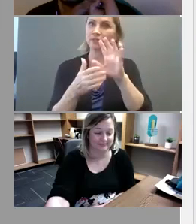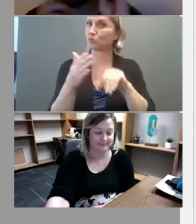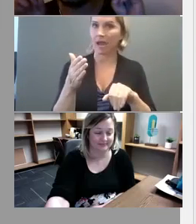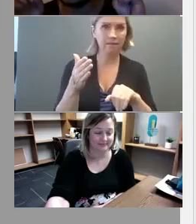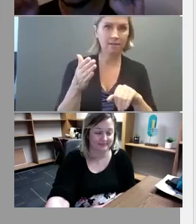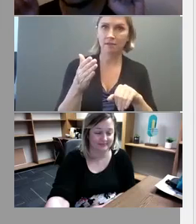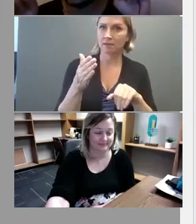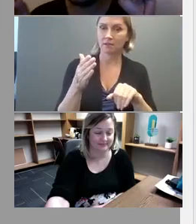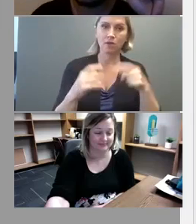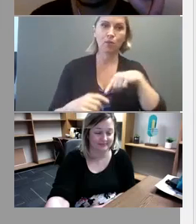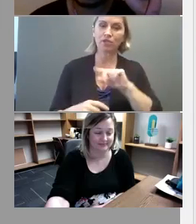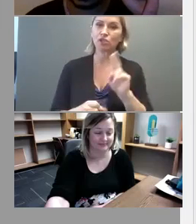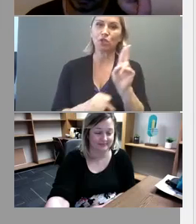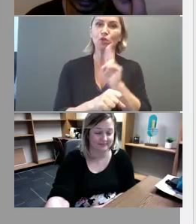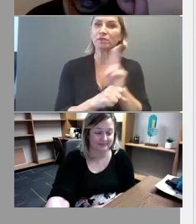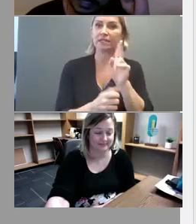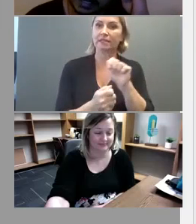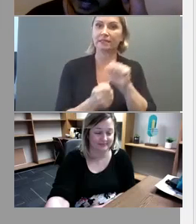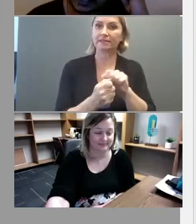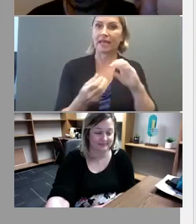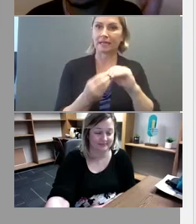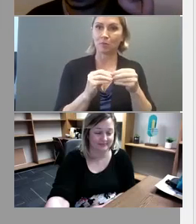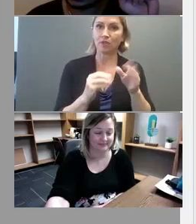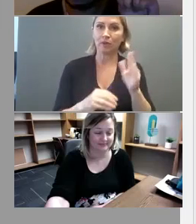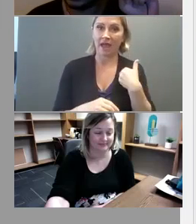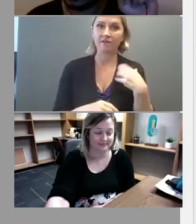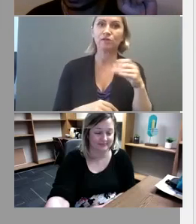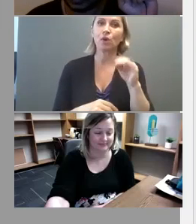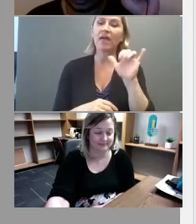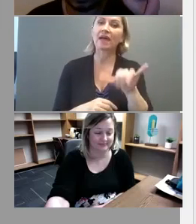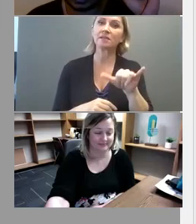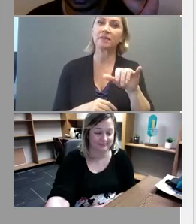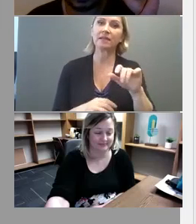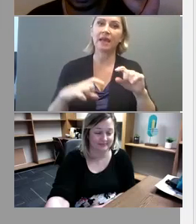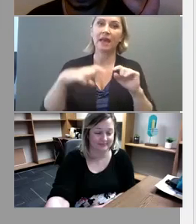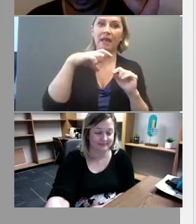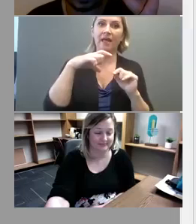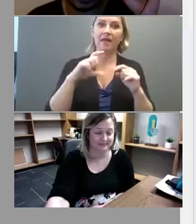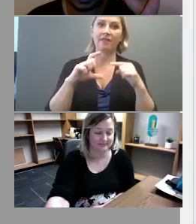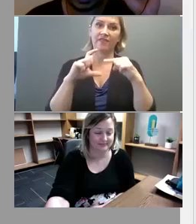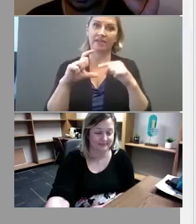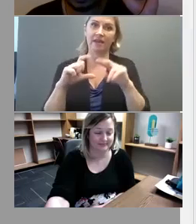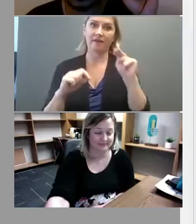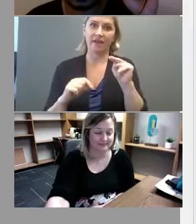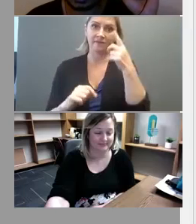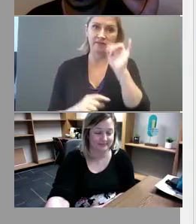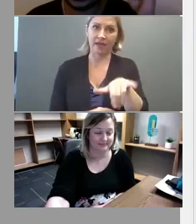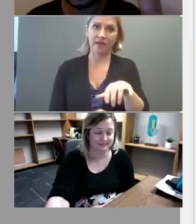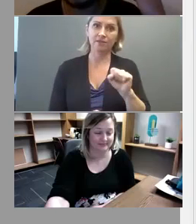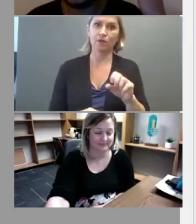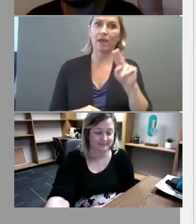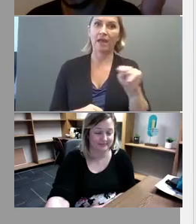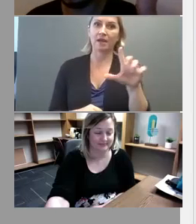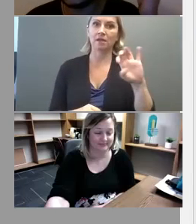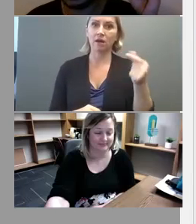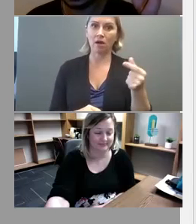just using the exact number, and that has to be theta of that particular equation, n raised